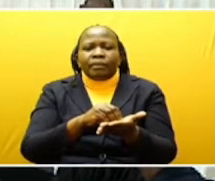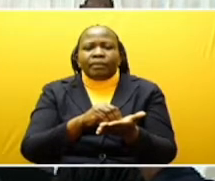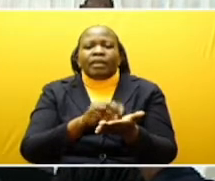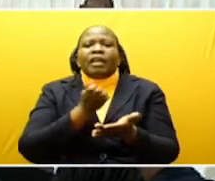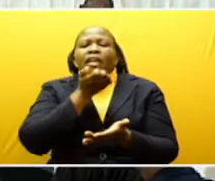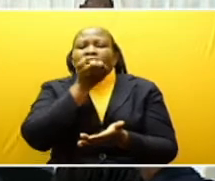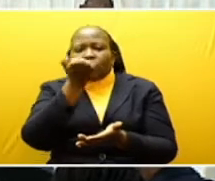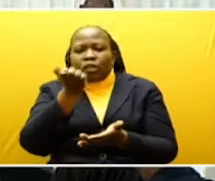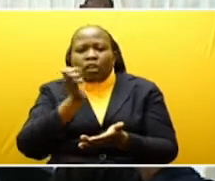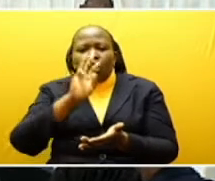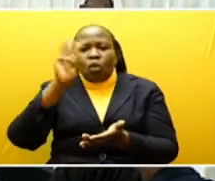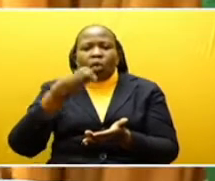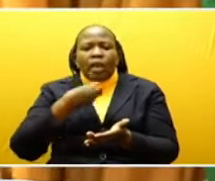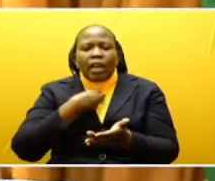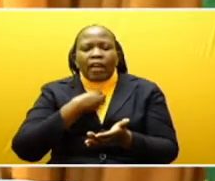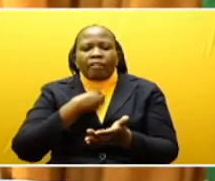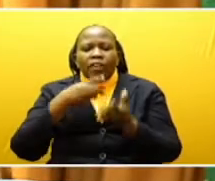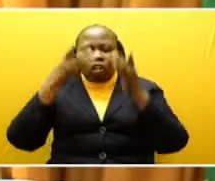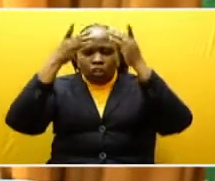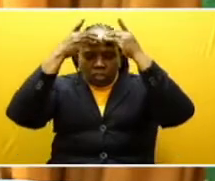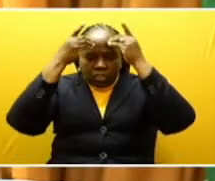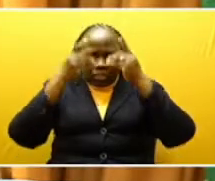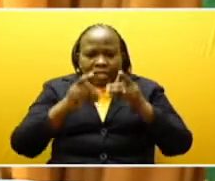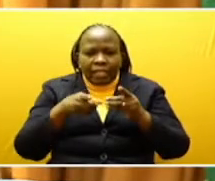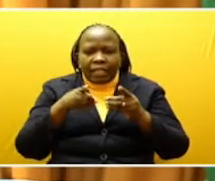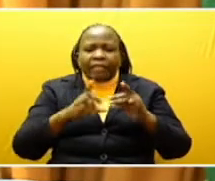We've considered these arguments,